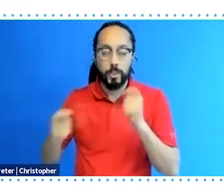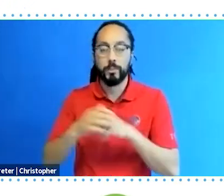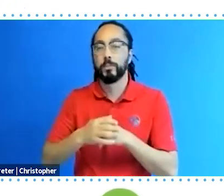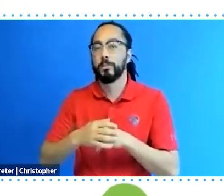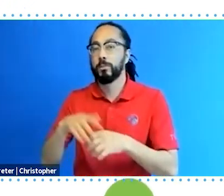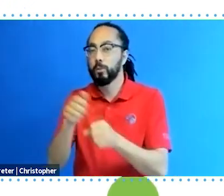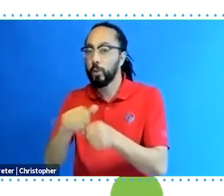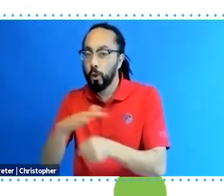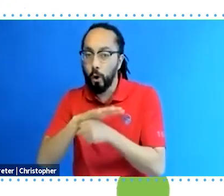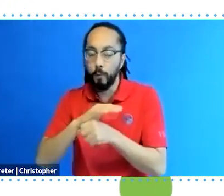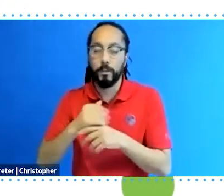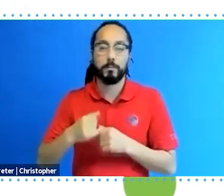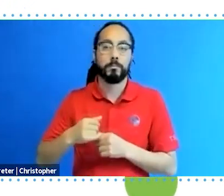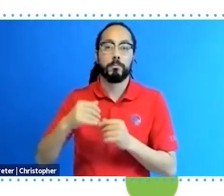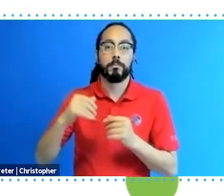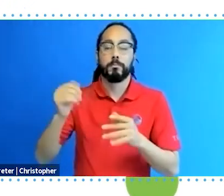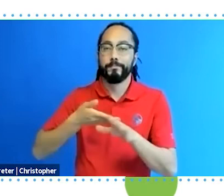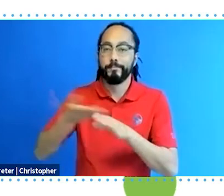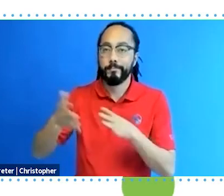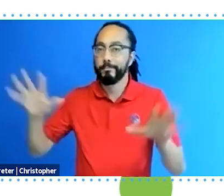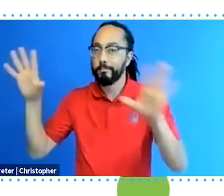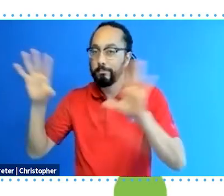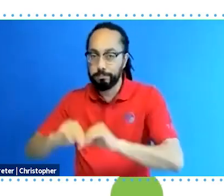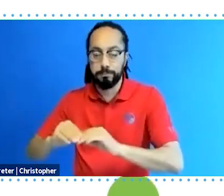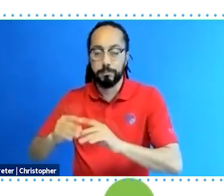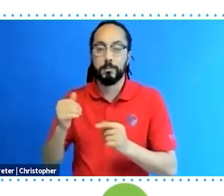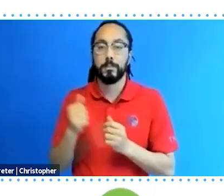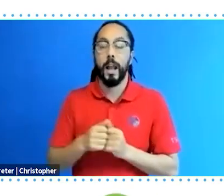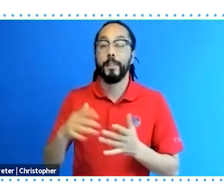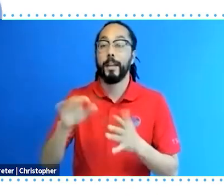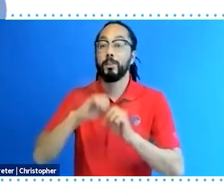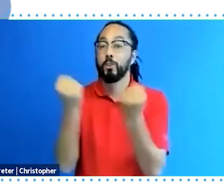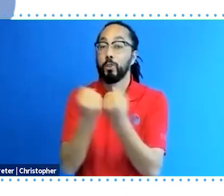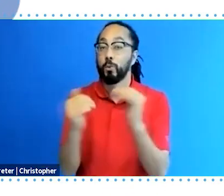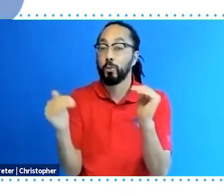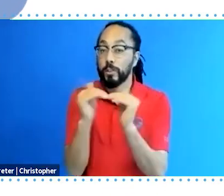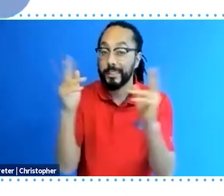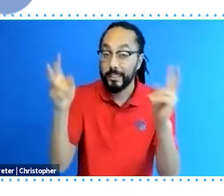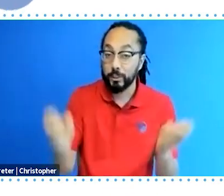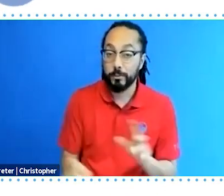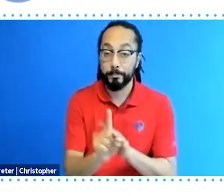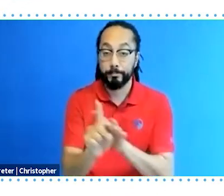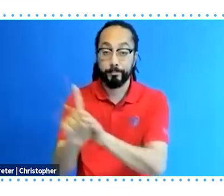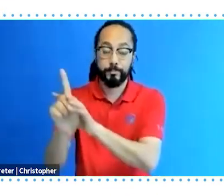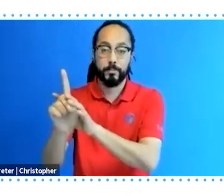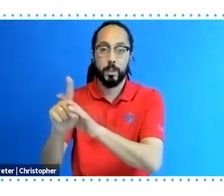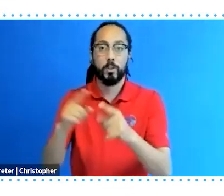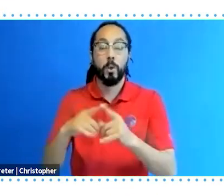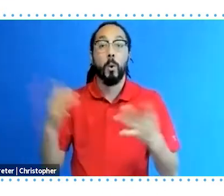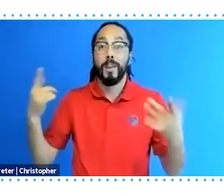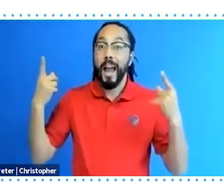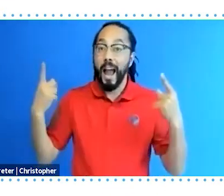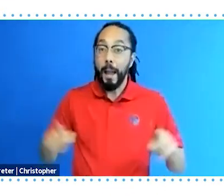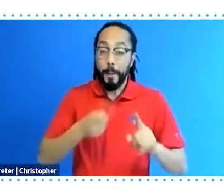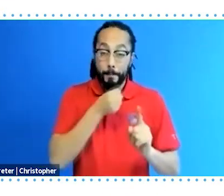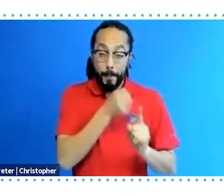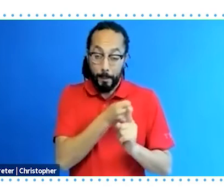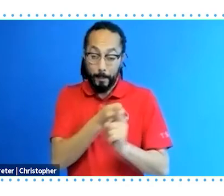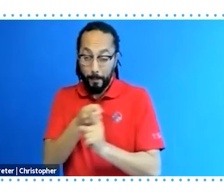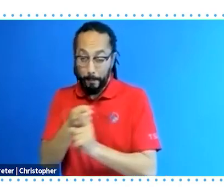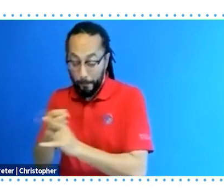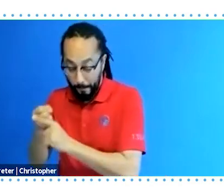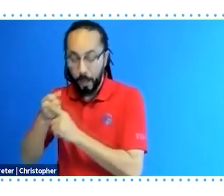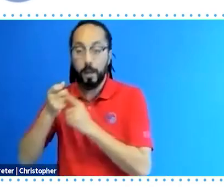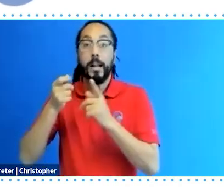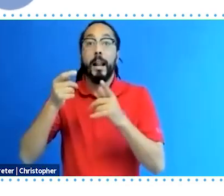of our sector, the reckoning of social justice issues. And this laid bare a lot of vulnerabilities, dysfunctions, and inequities in the sector.